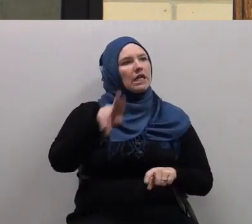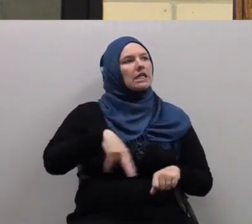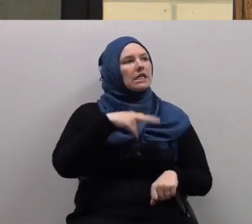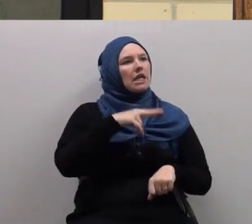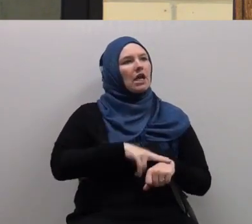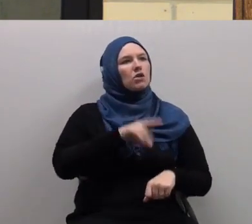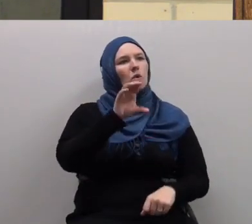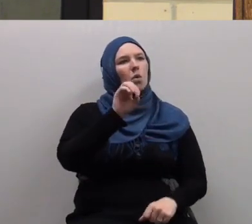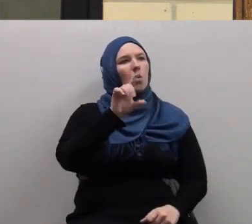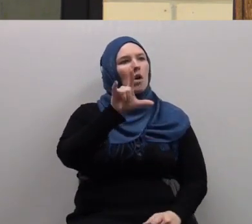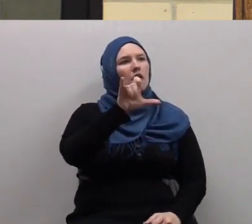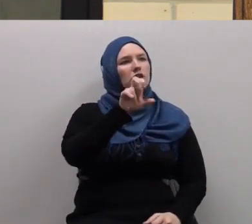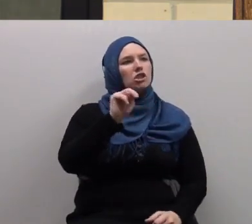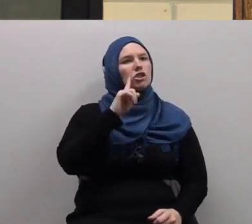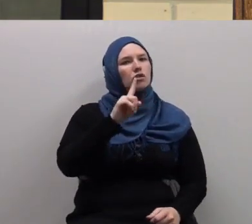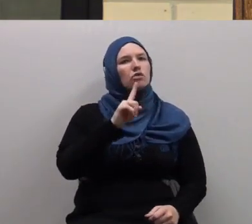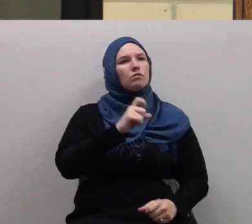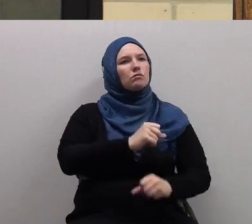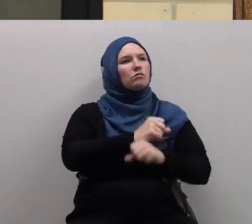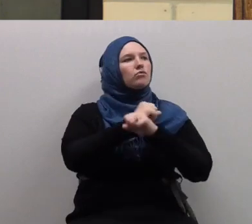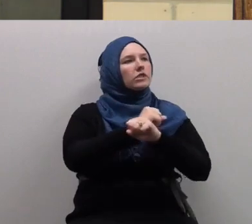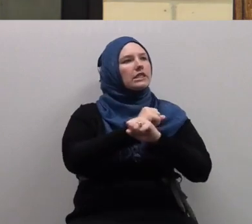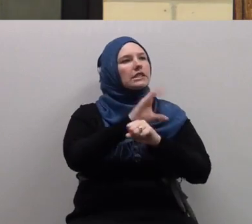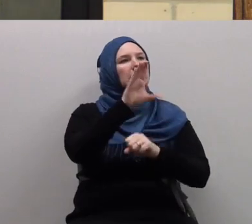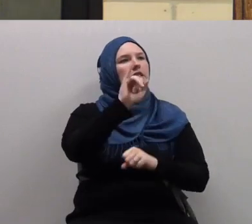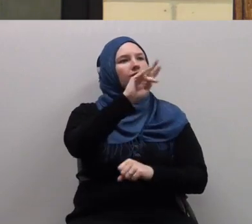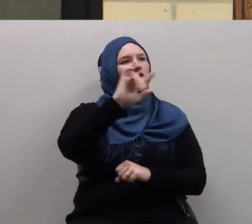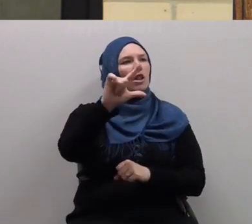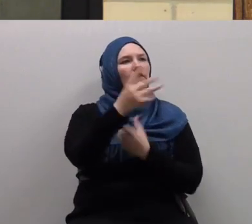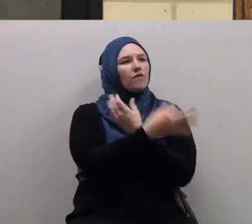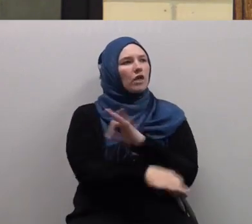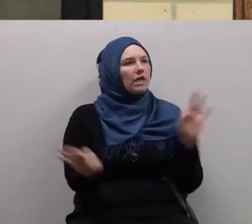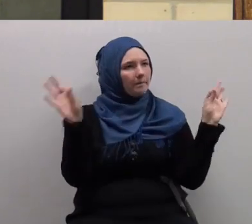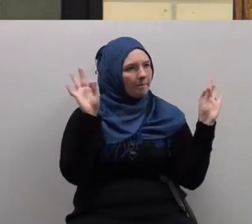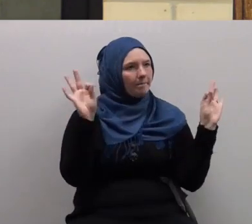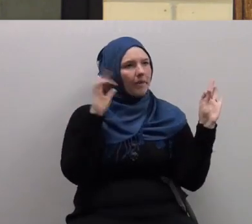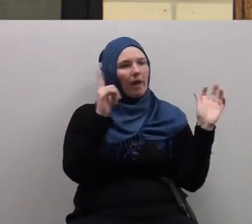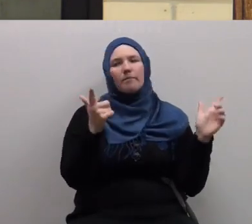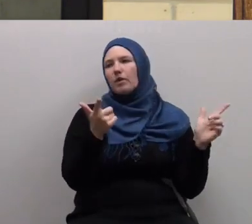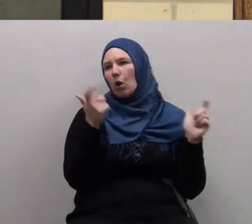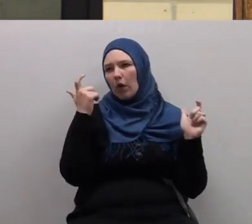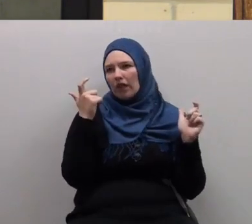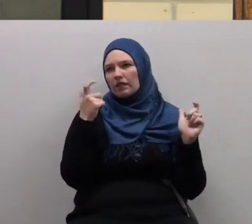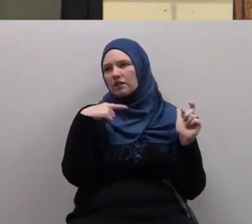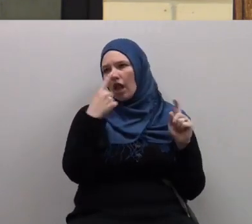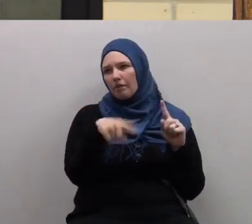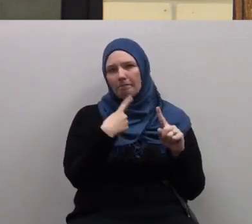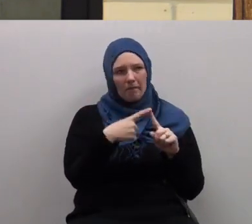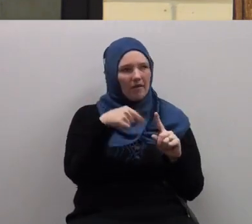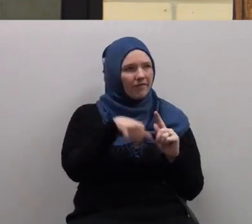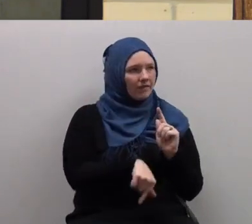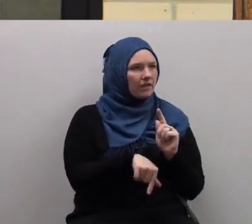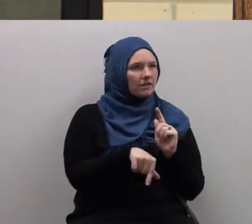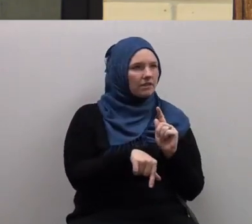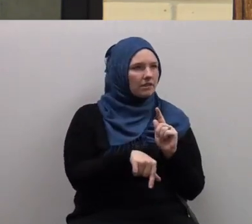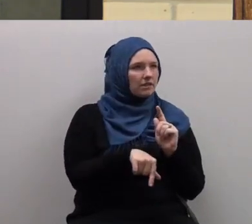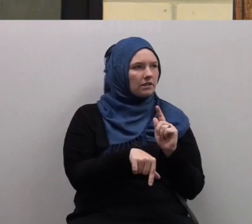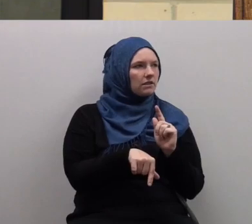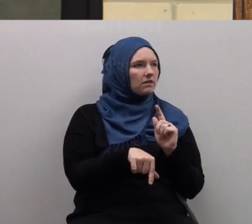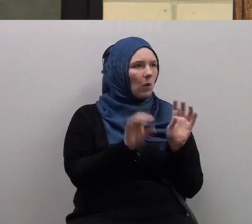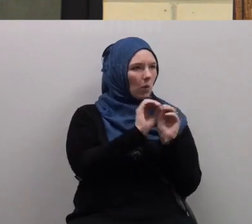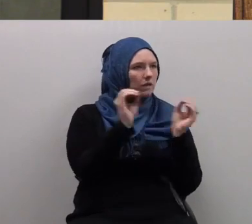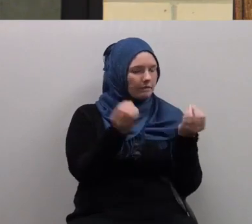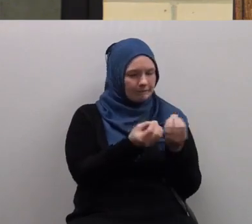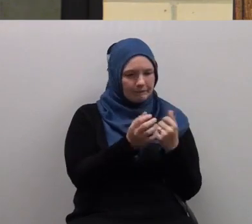Coalition to Protect Civil Freedoms. I'm going to quickly tell you what this organization is composed